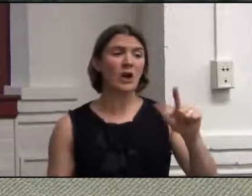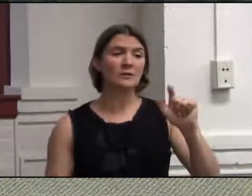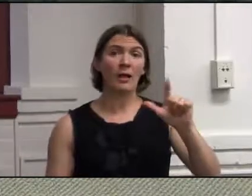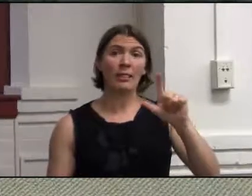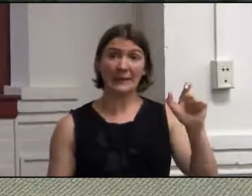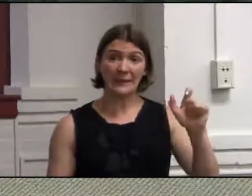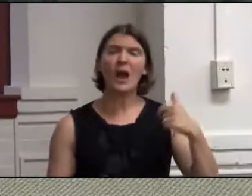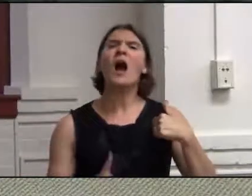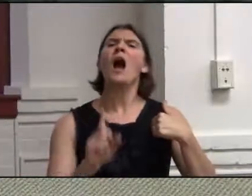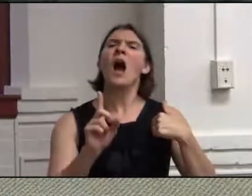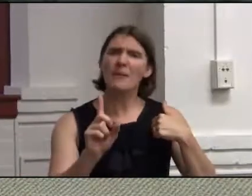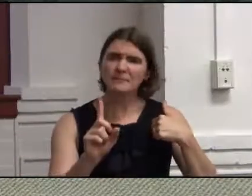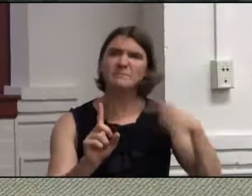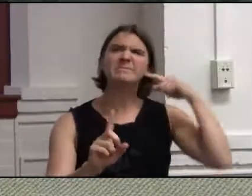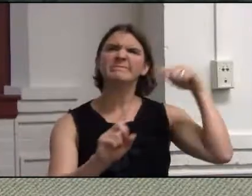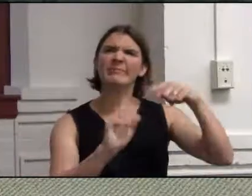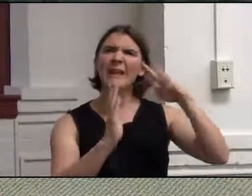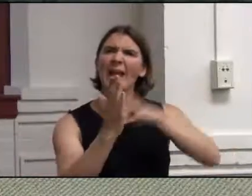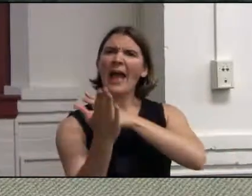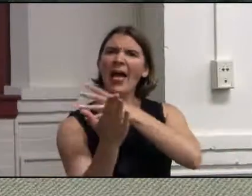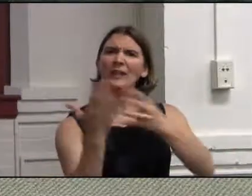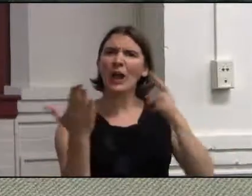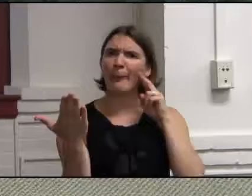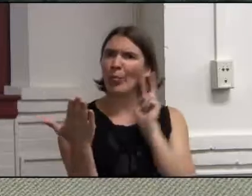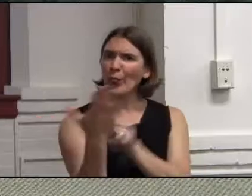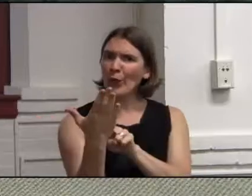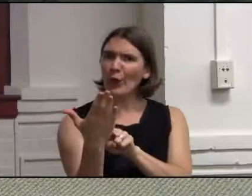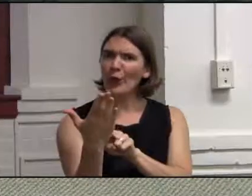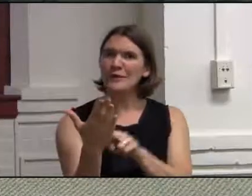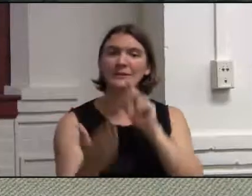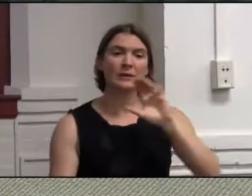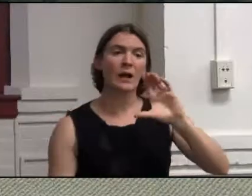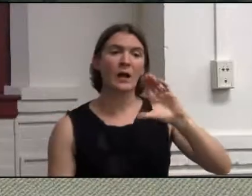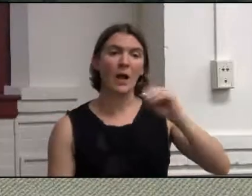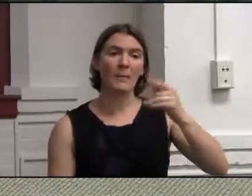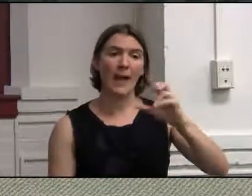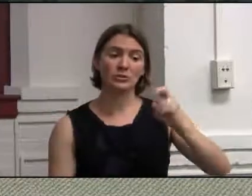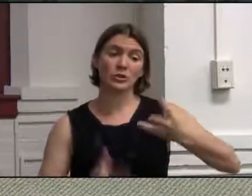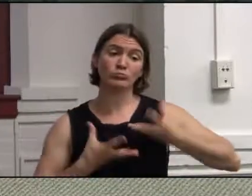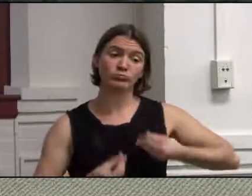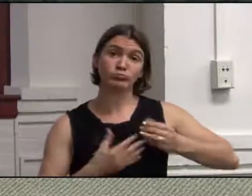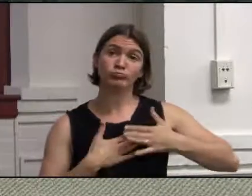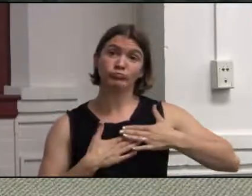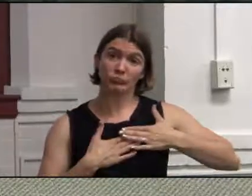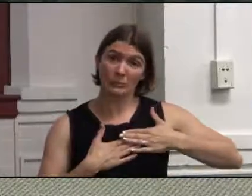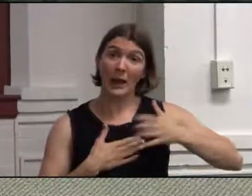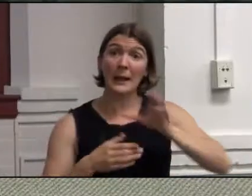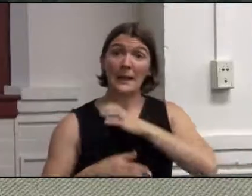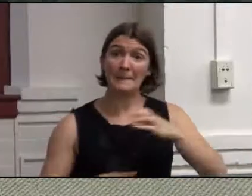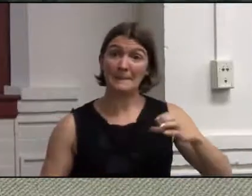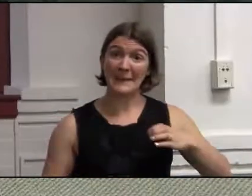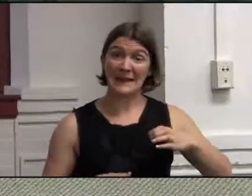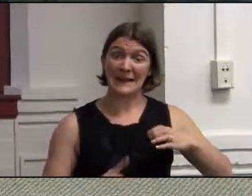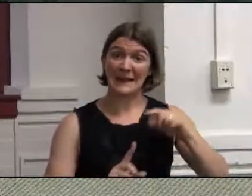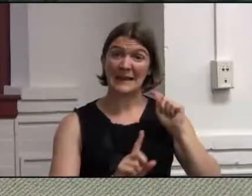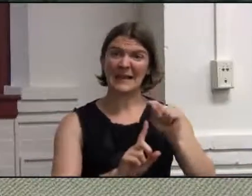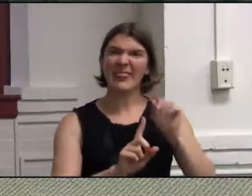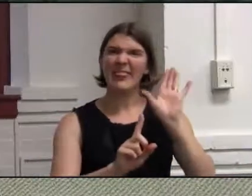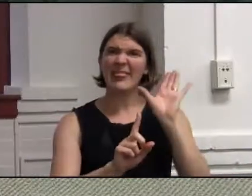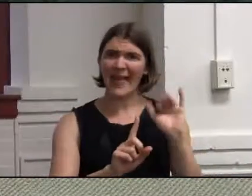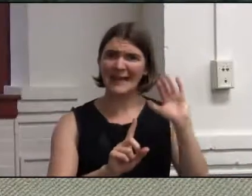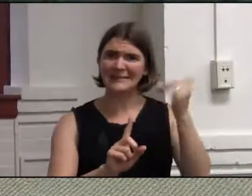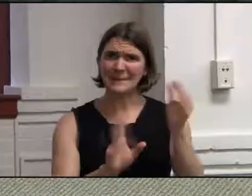want to mention, though, on the calendar, the Compassion Committee, correct me if I'm wrong, Dave,